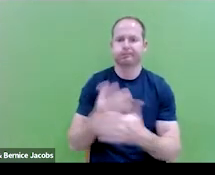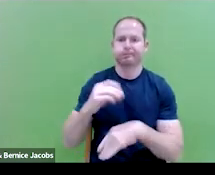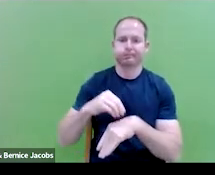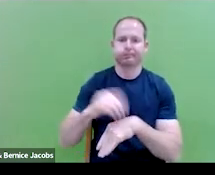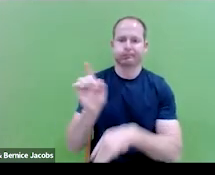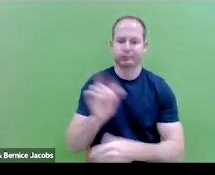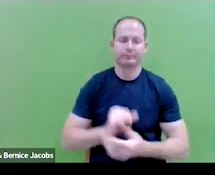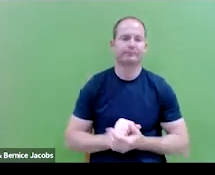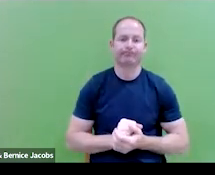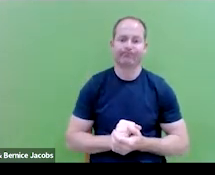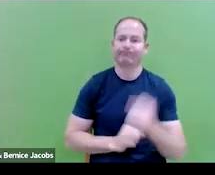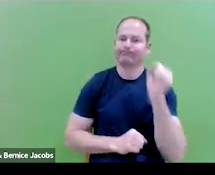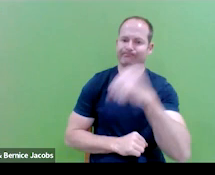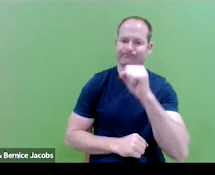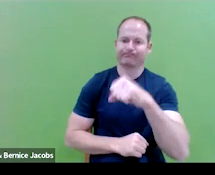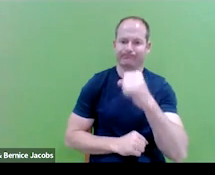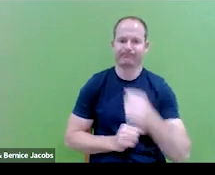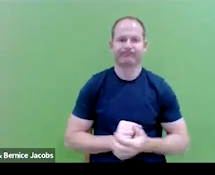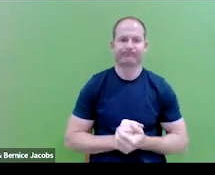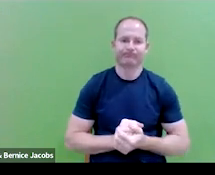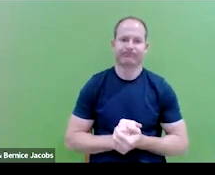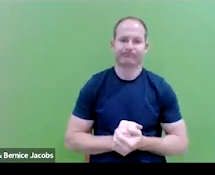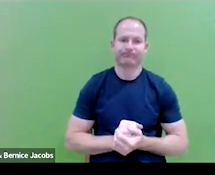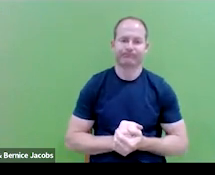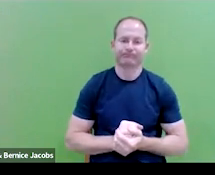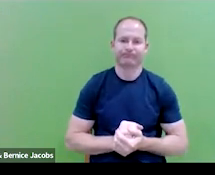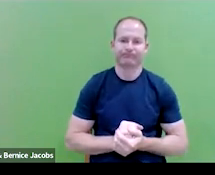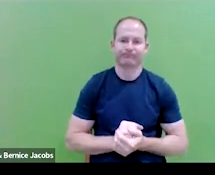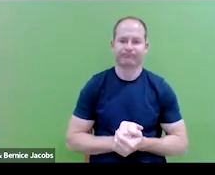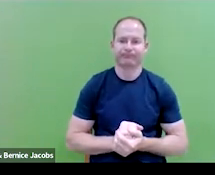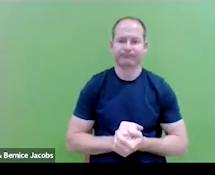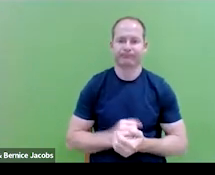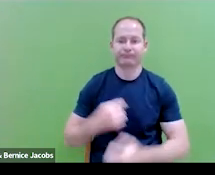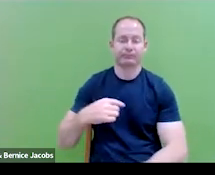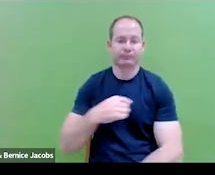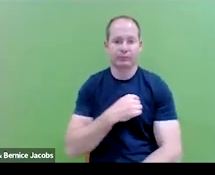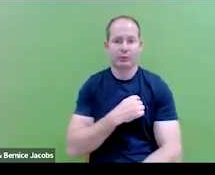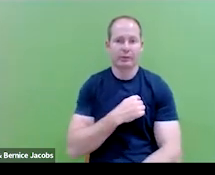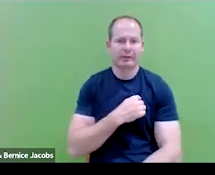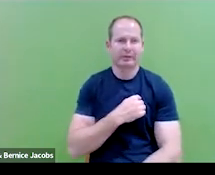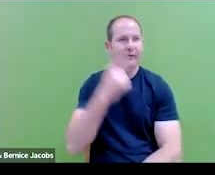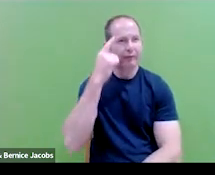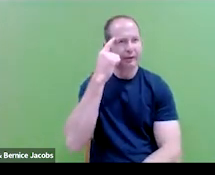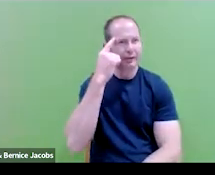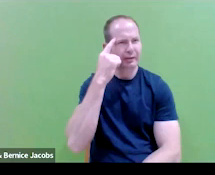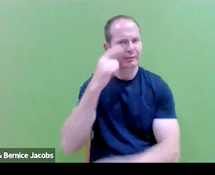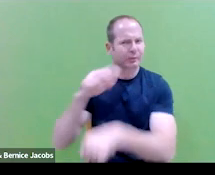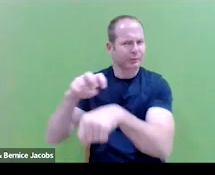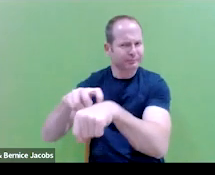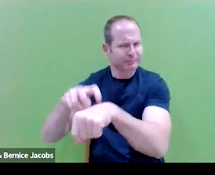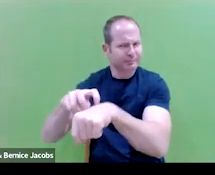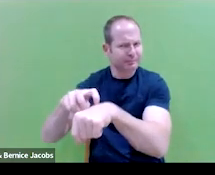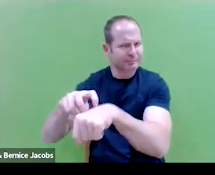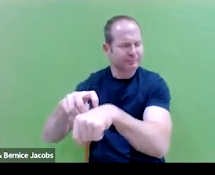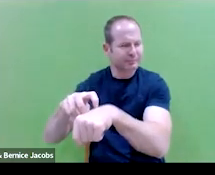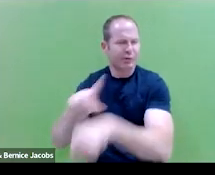Yeah, definitely, Peter. I couldn't agree more. I think if we understood the why some of those technical requirements